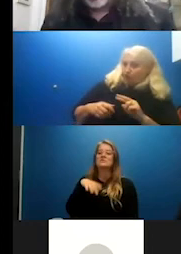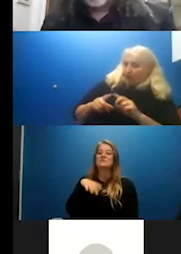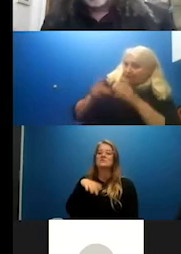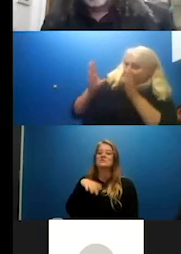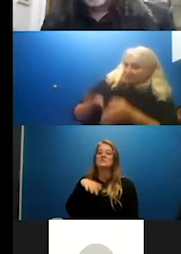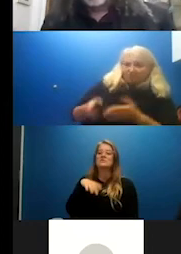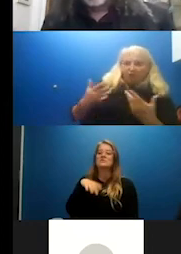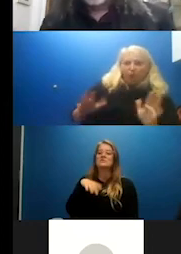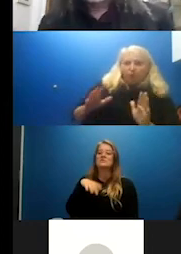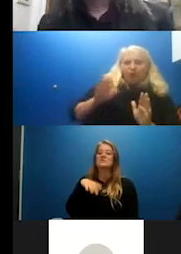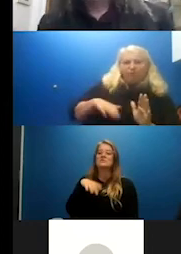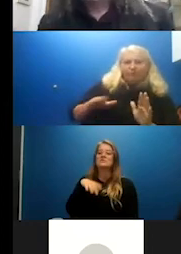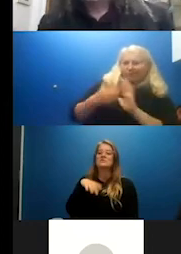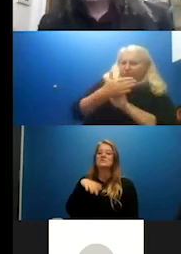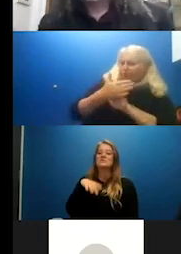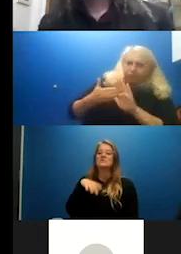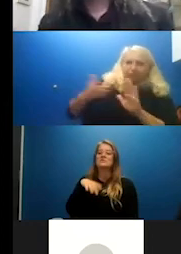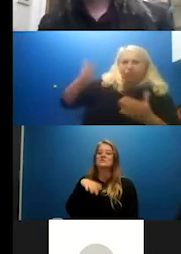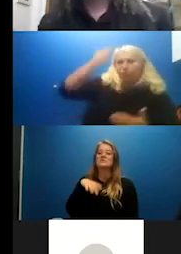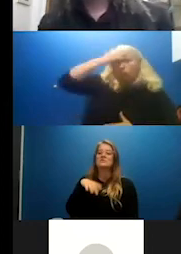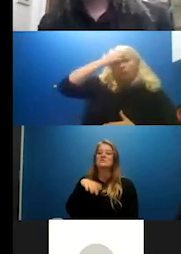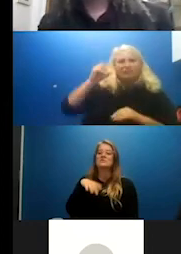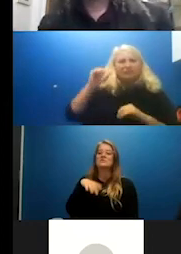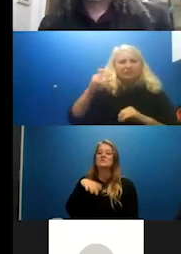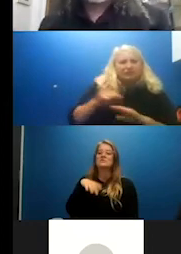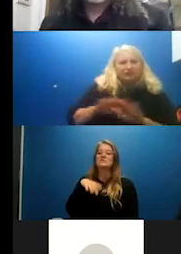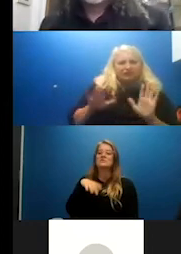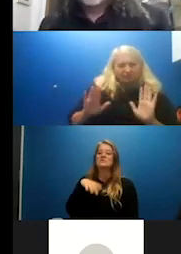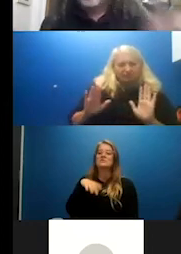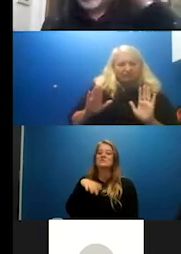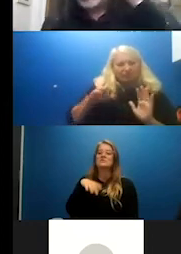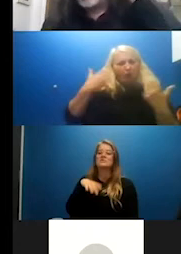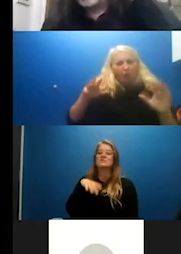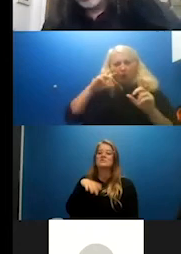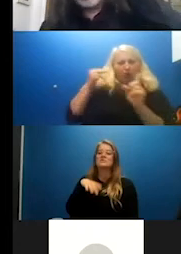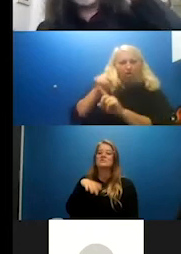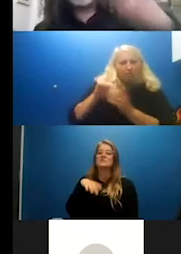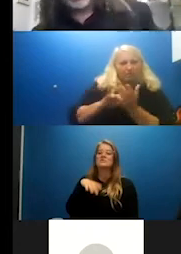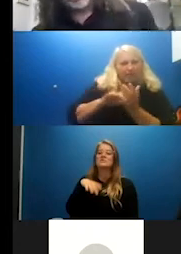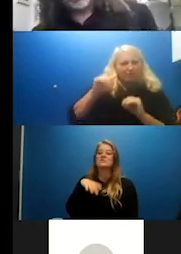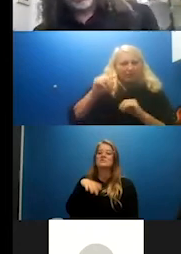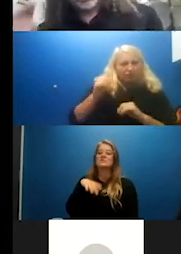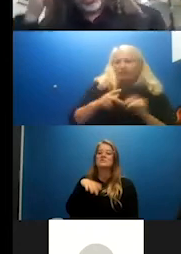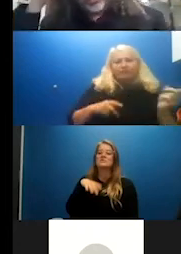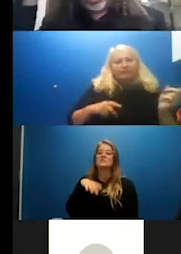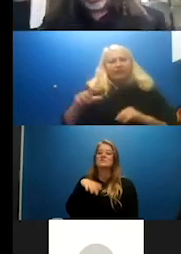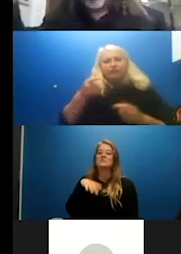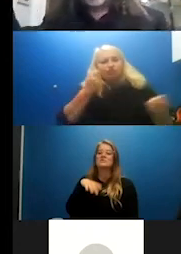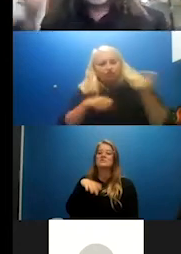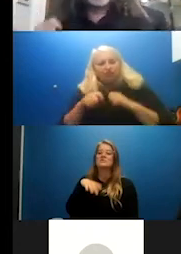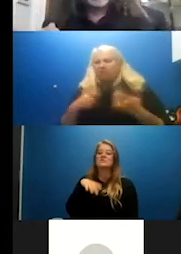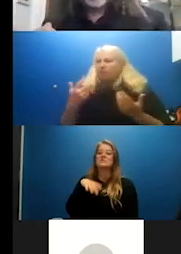pathological. The approach I'm taking instead these days is this. What is your goal in coming to see me? So we're